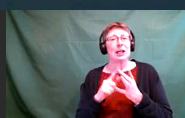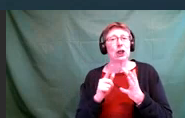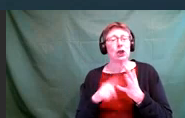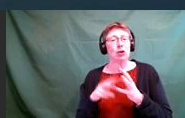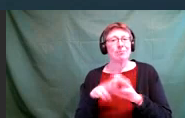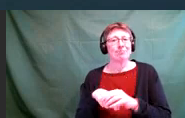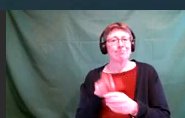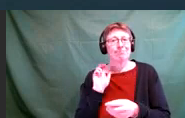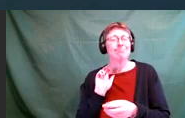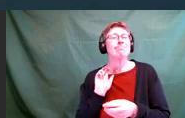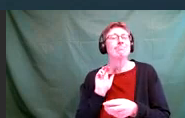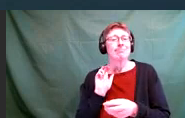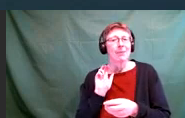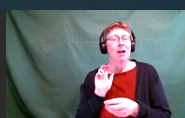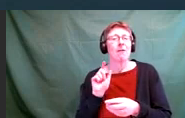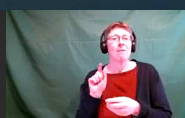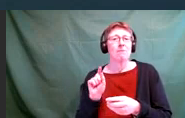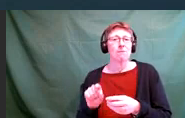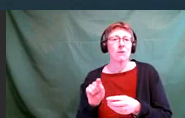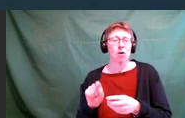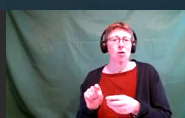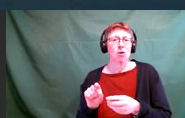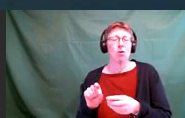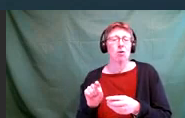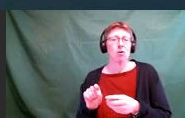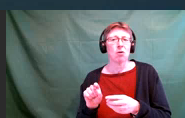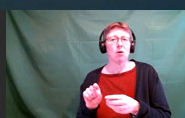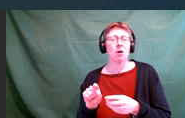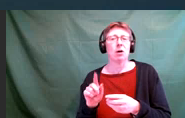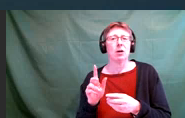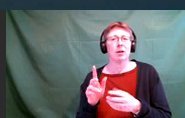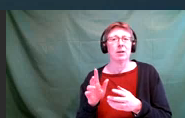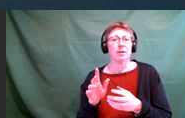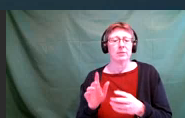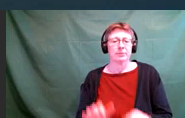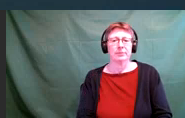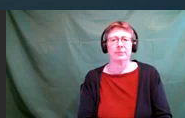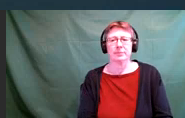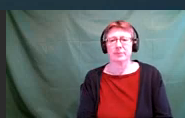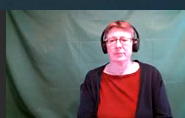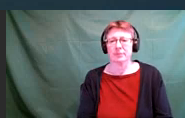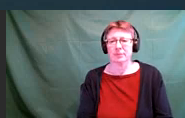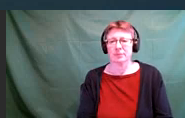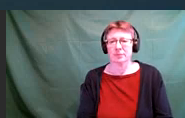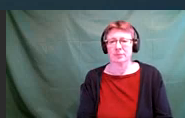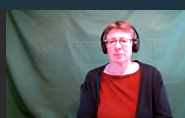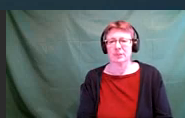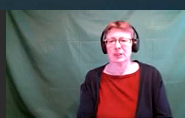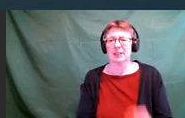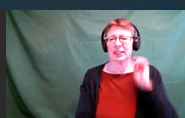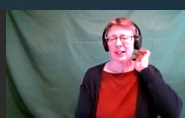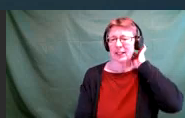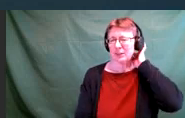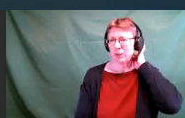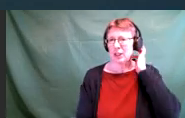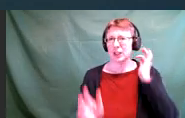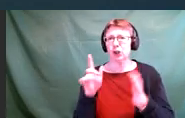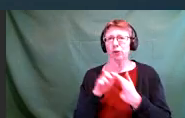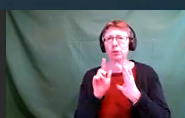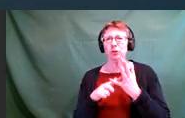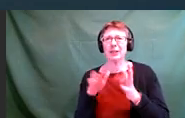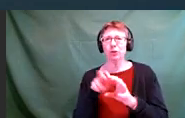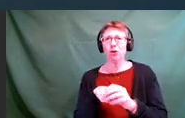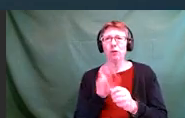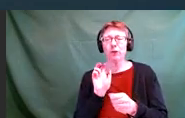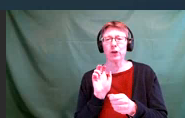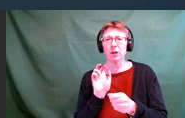in 1992. That should hopefully sound familiar to you. Say that again, when the